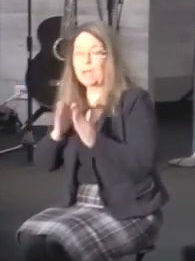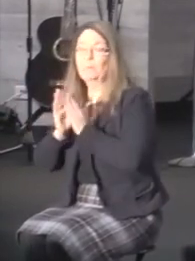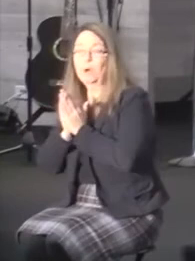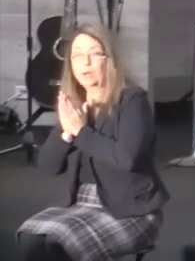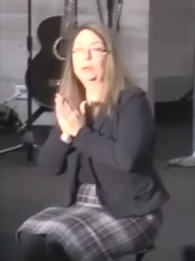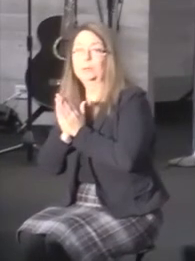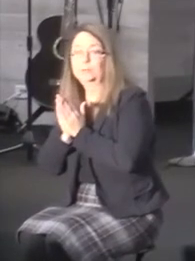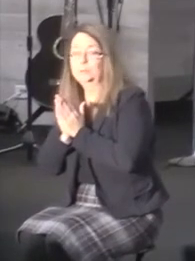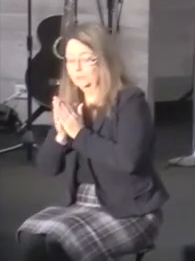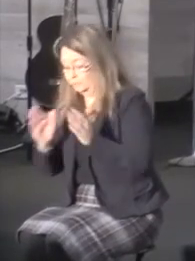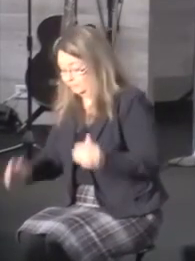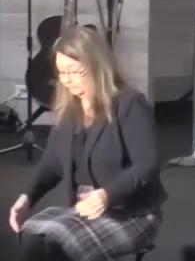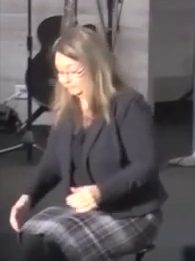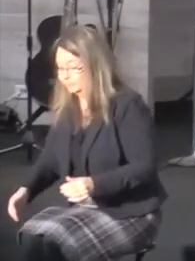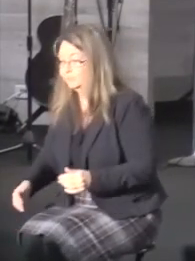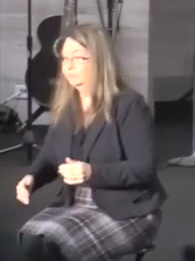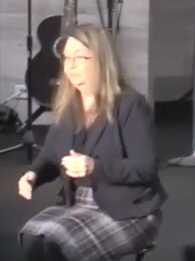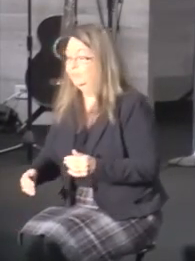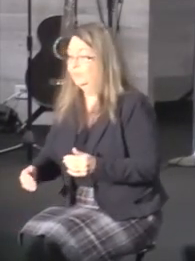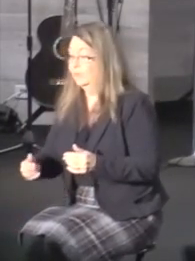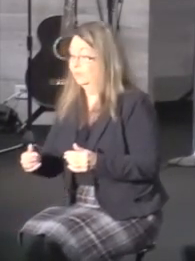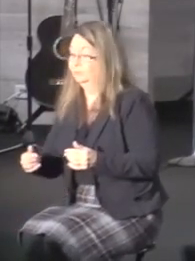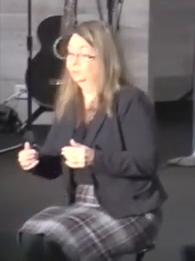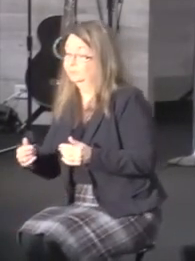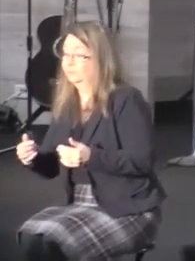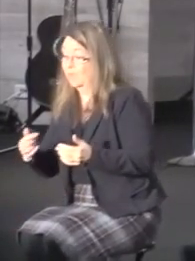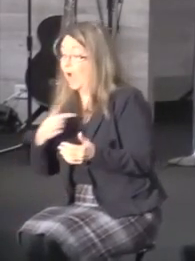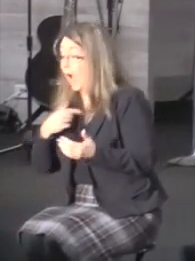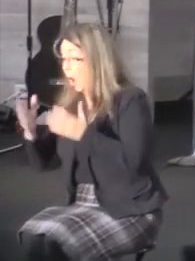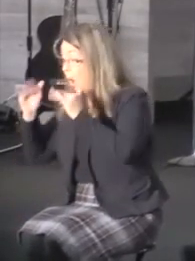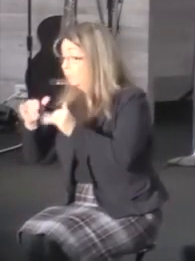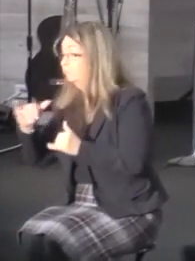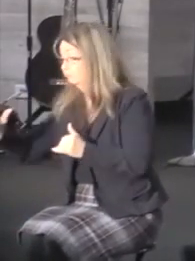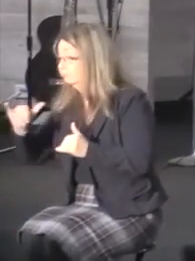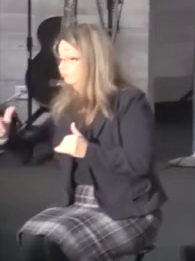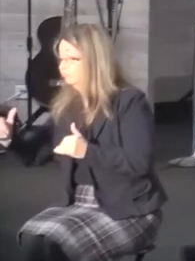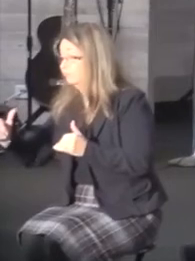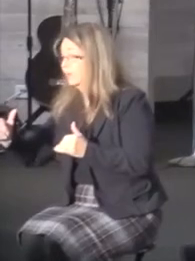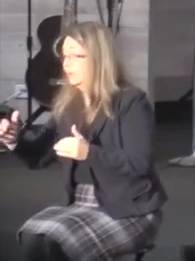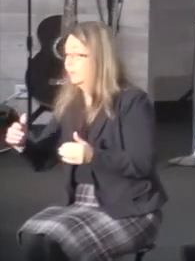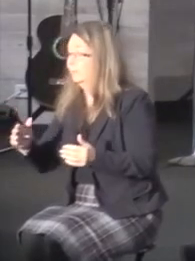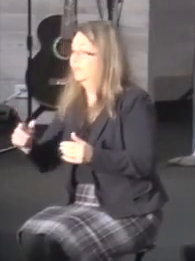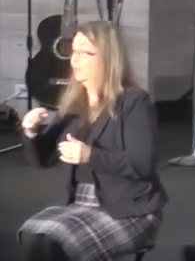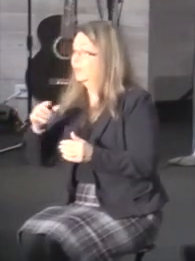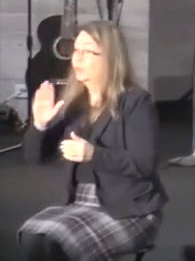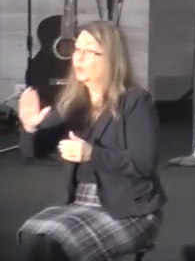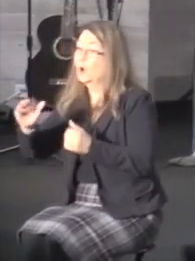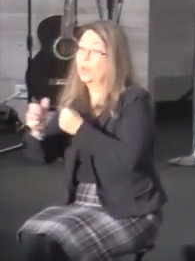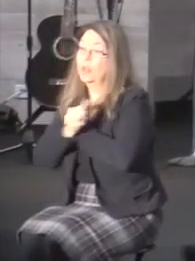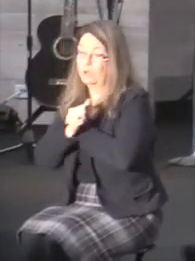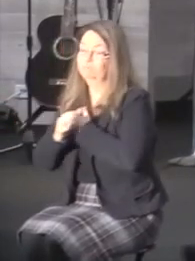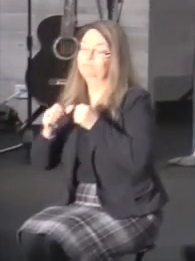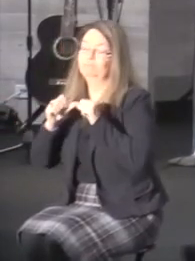Here's what Paul wanted them to do. And here's what I want to do. And here's what I hope you want to do. He says, and it is my prayer that your love may abound